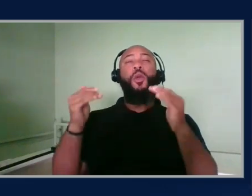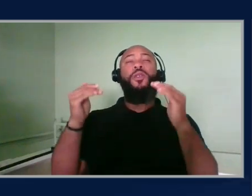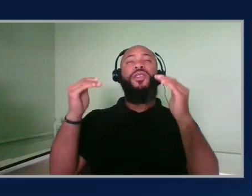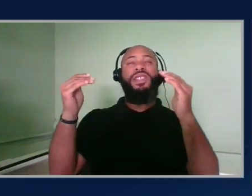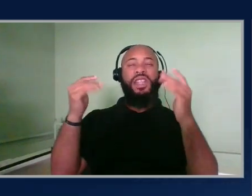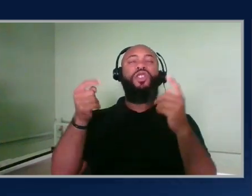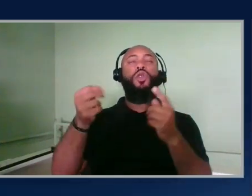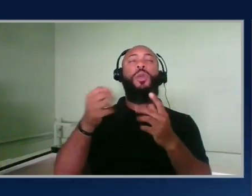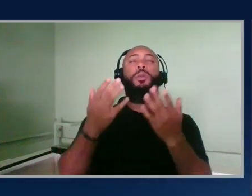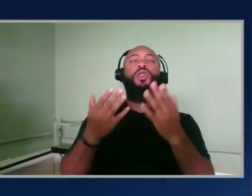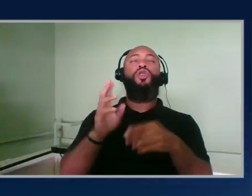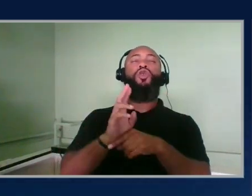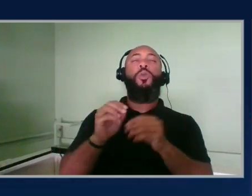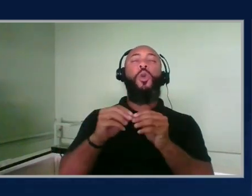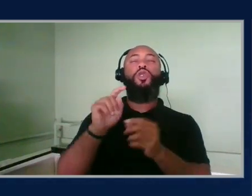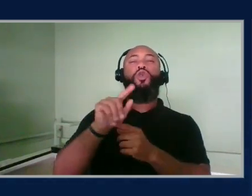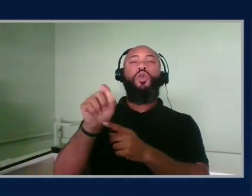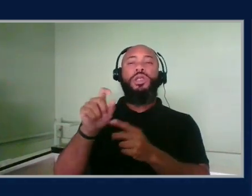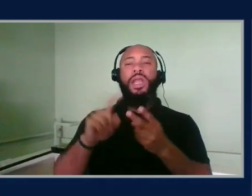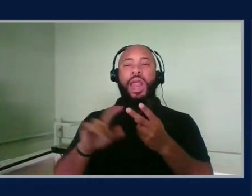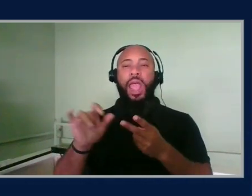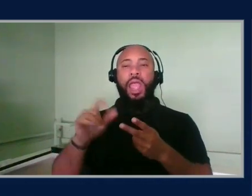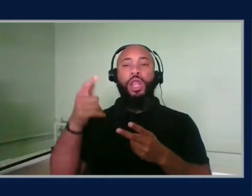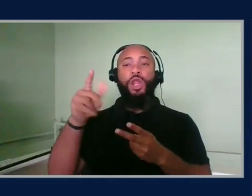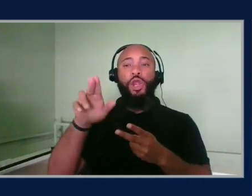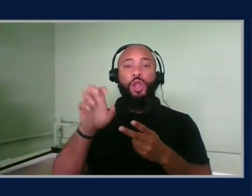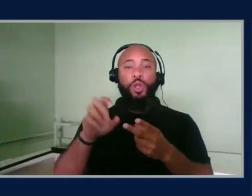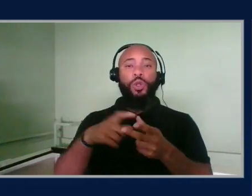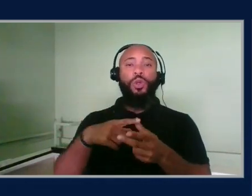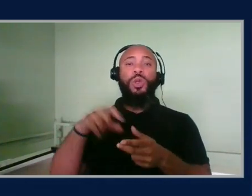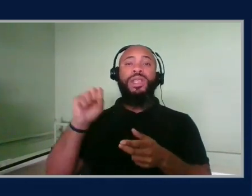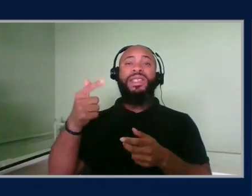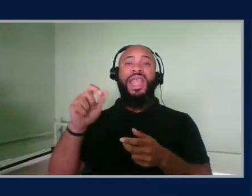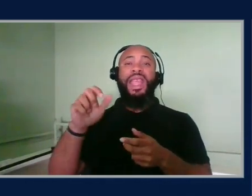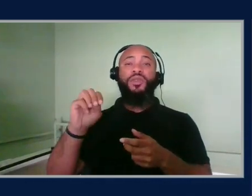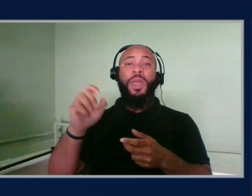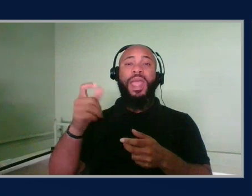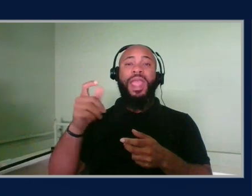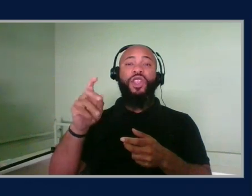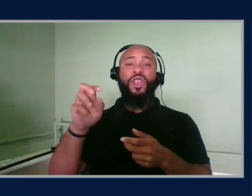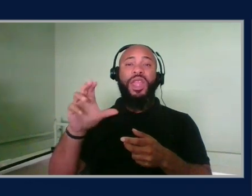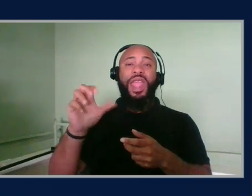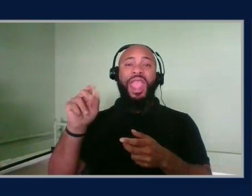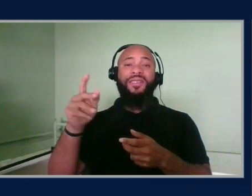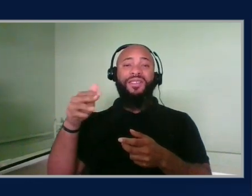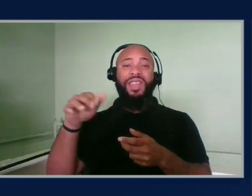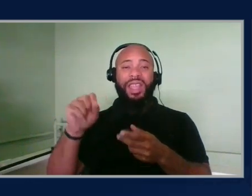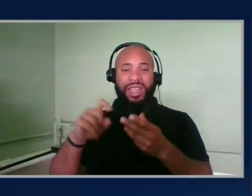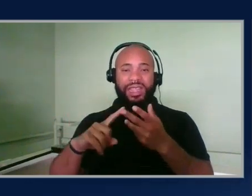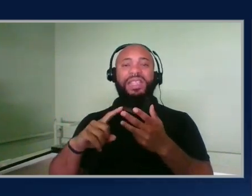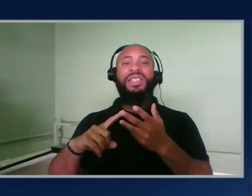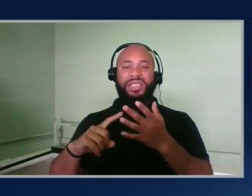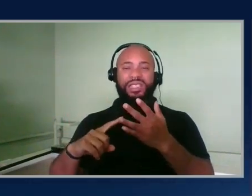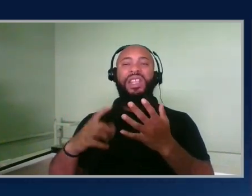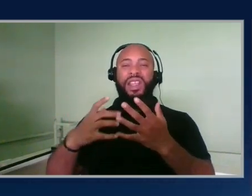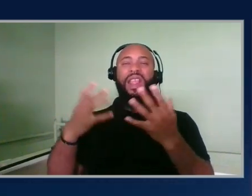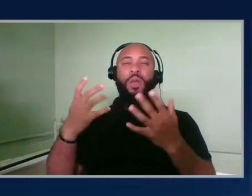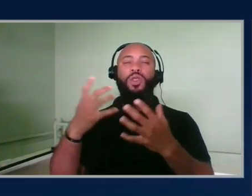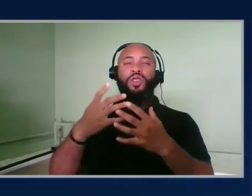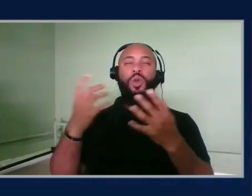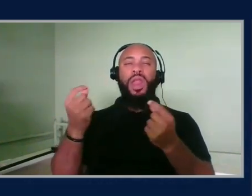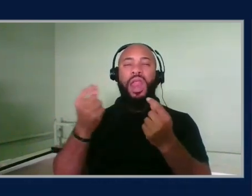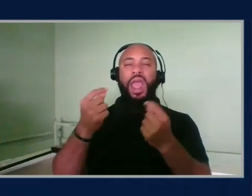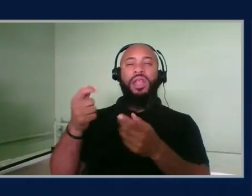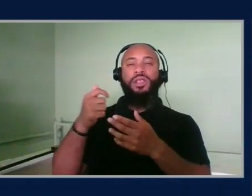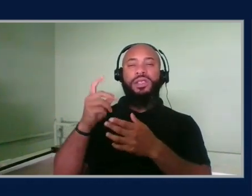and SageMaker Canvas to do a lot of your data preparation as you start to get more customized. And the most important thing is you're doing this